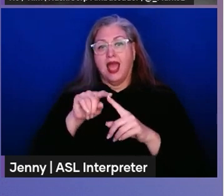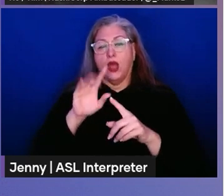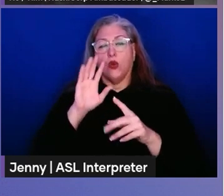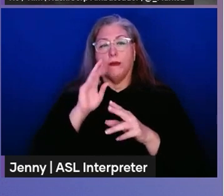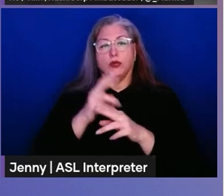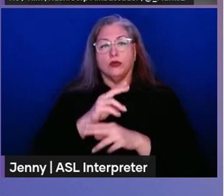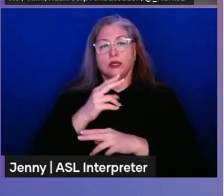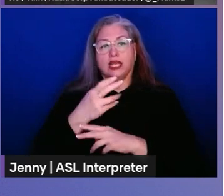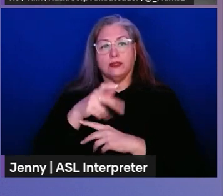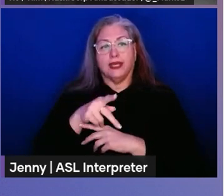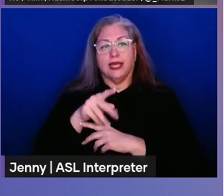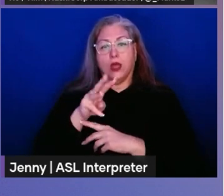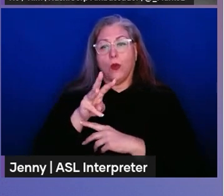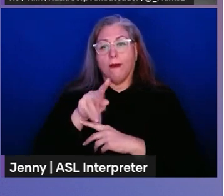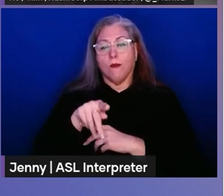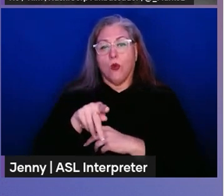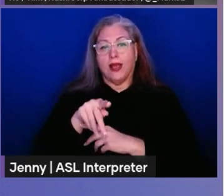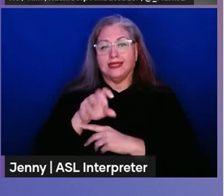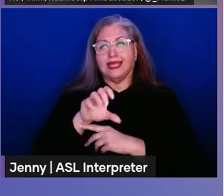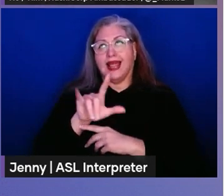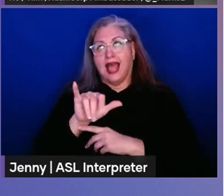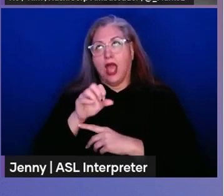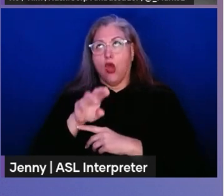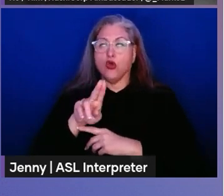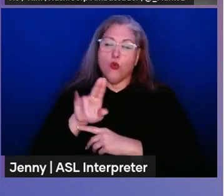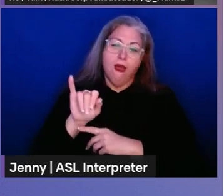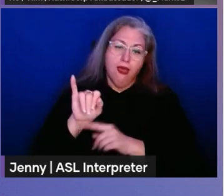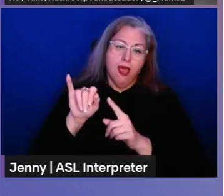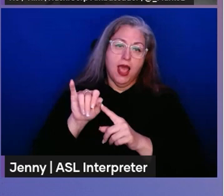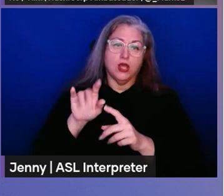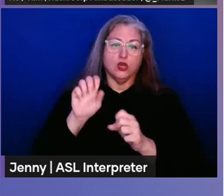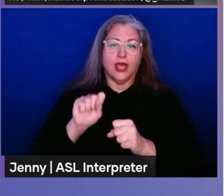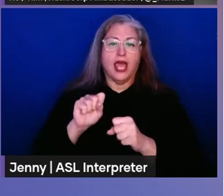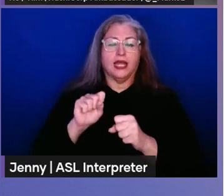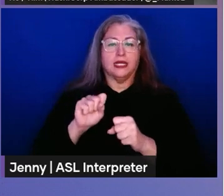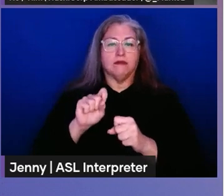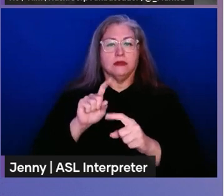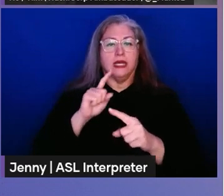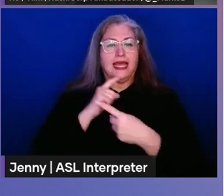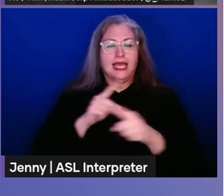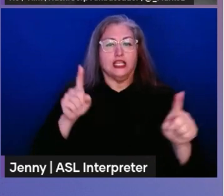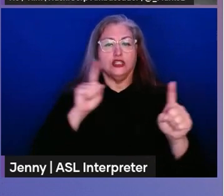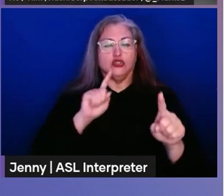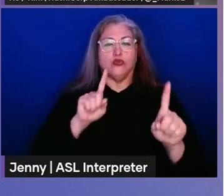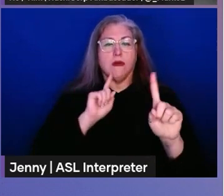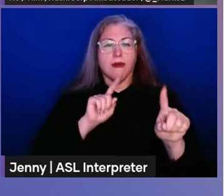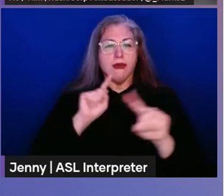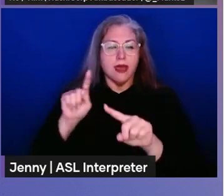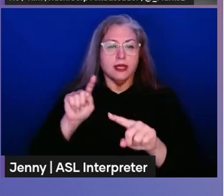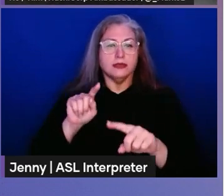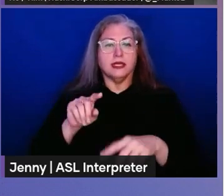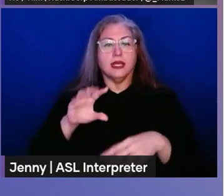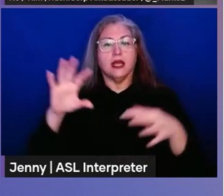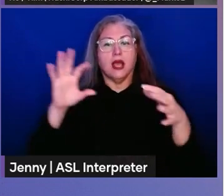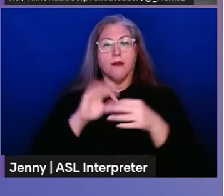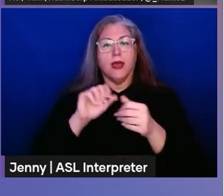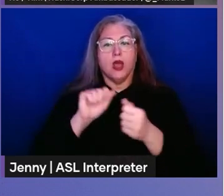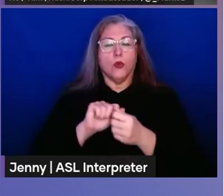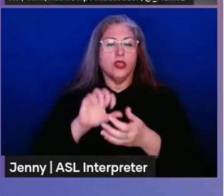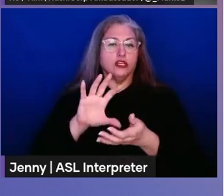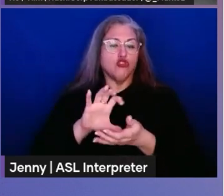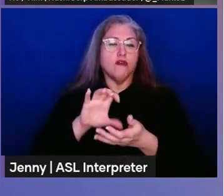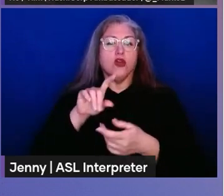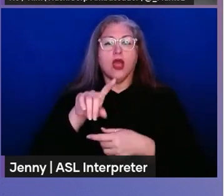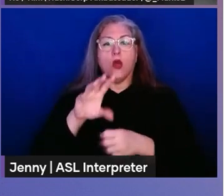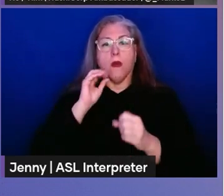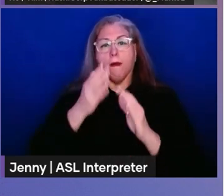HCP Waypoint CLI or UI to kind of issue commands and communicate with a server, which is managed and